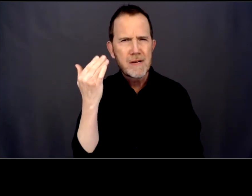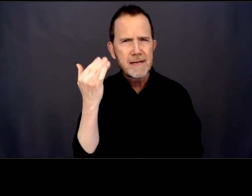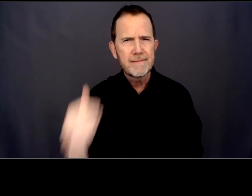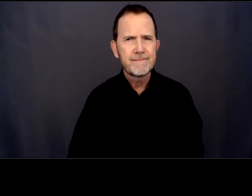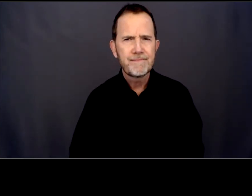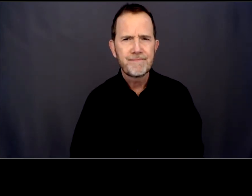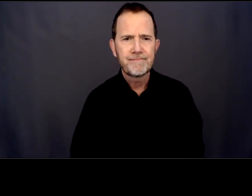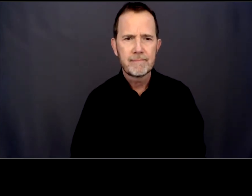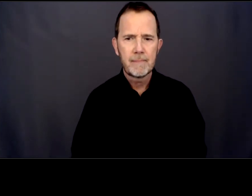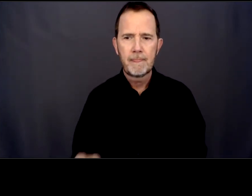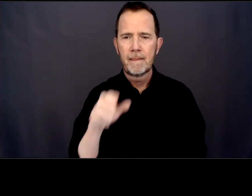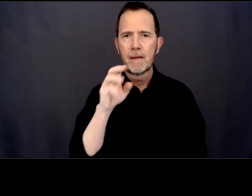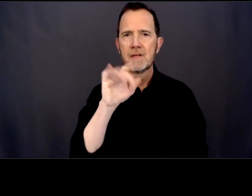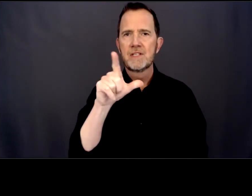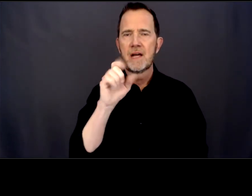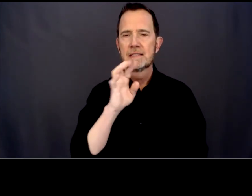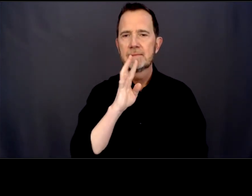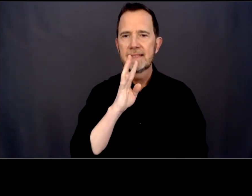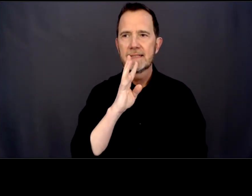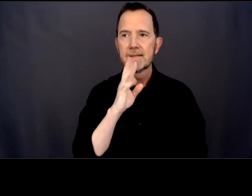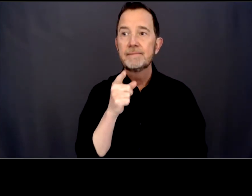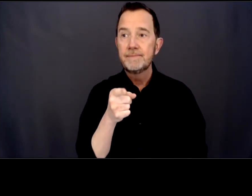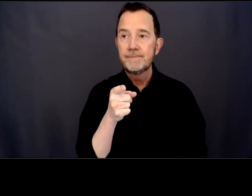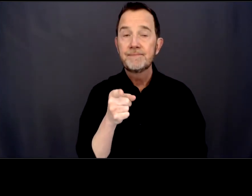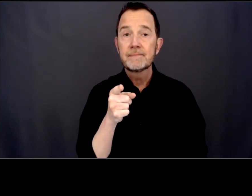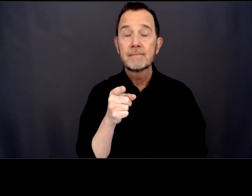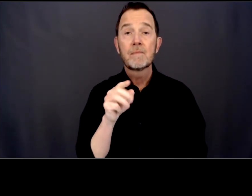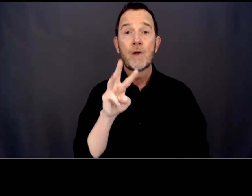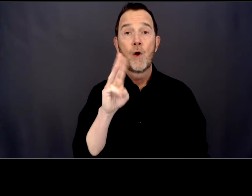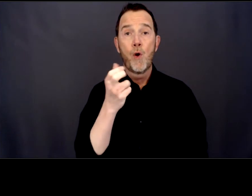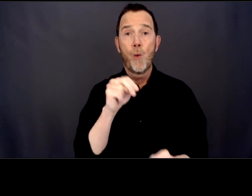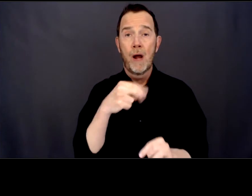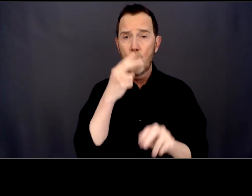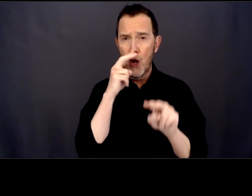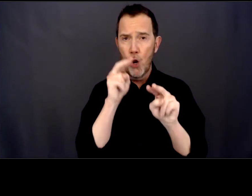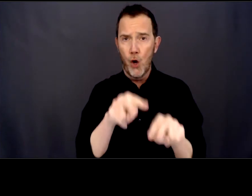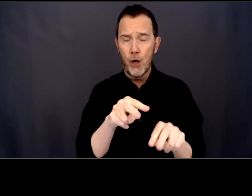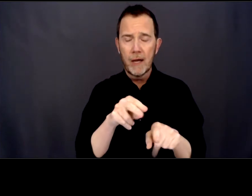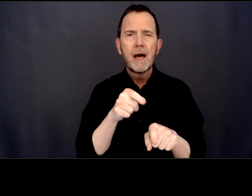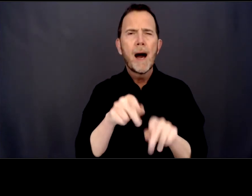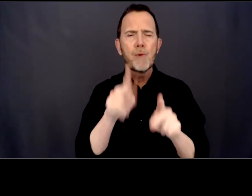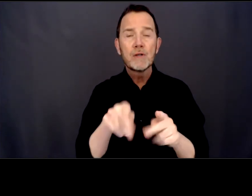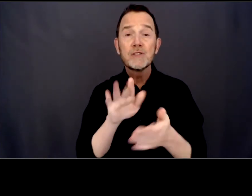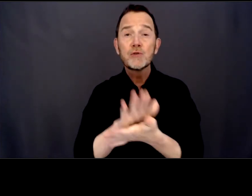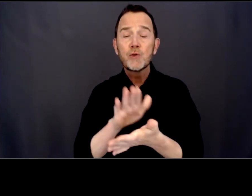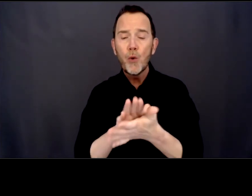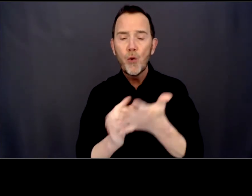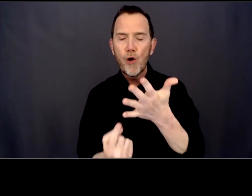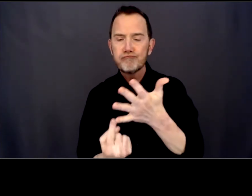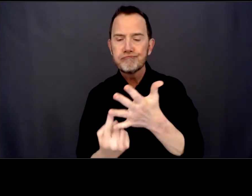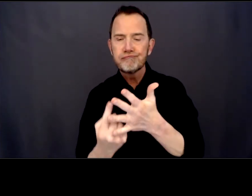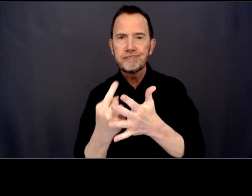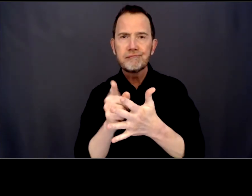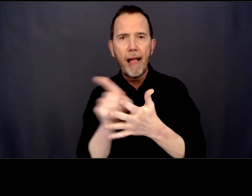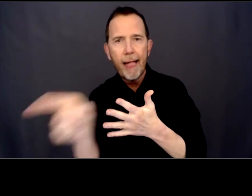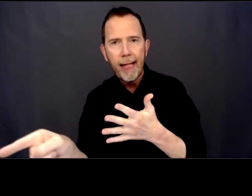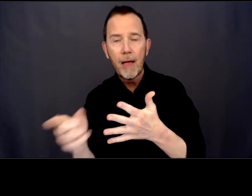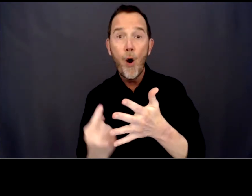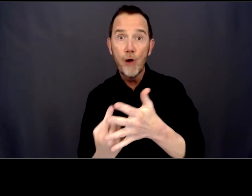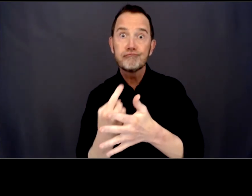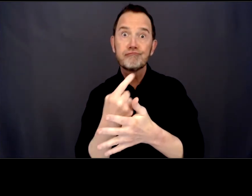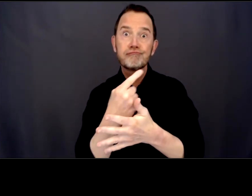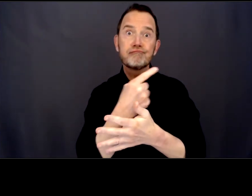So most importantly, when we look at the education attainment and occupations, it's more